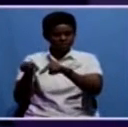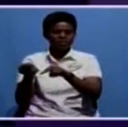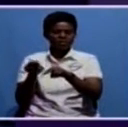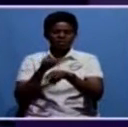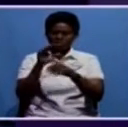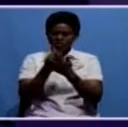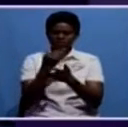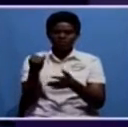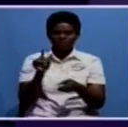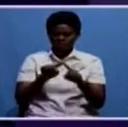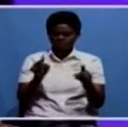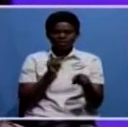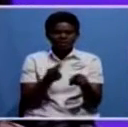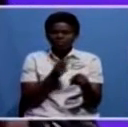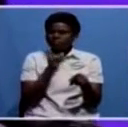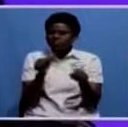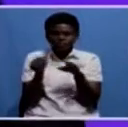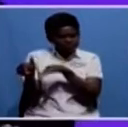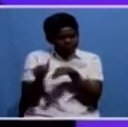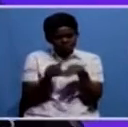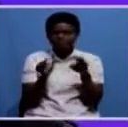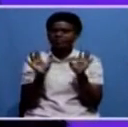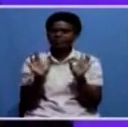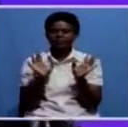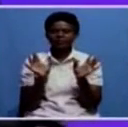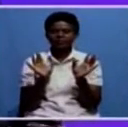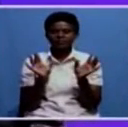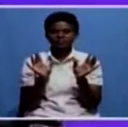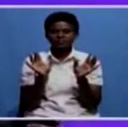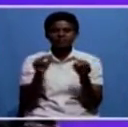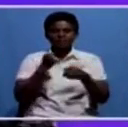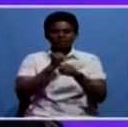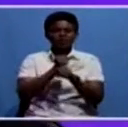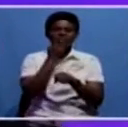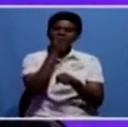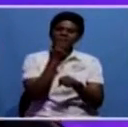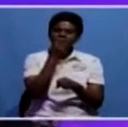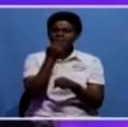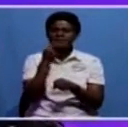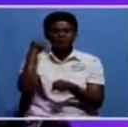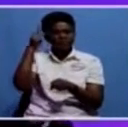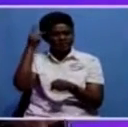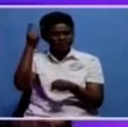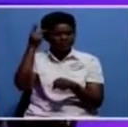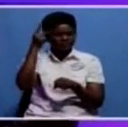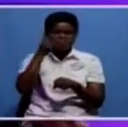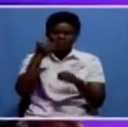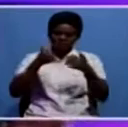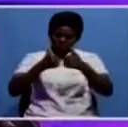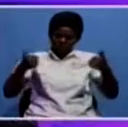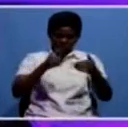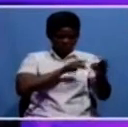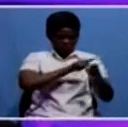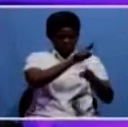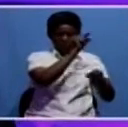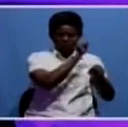issues that let us not take away from them by politicking. And we need to separate professional work